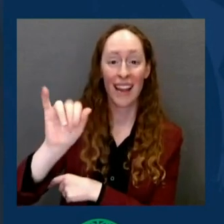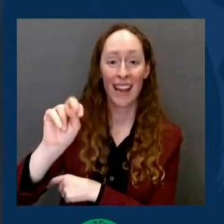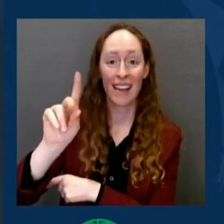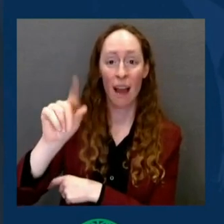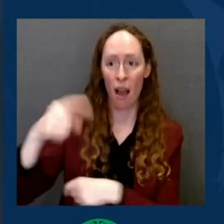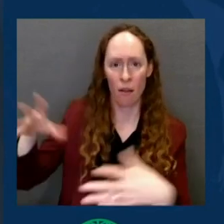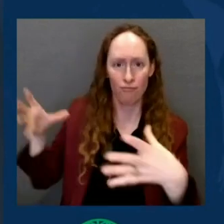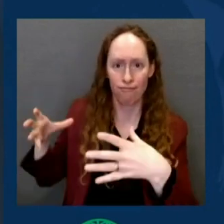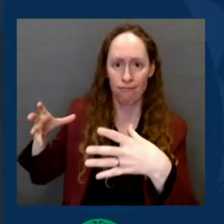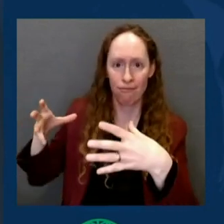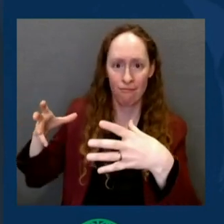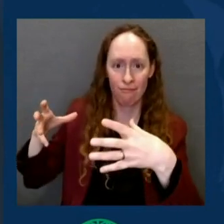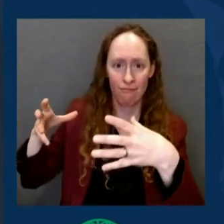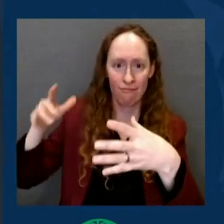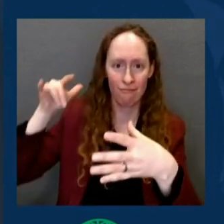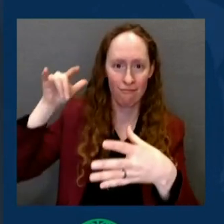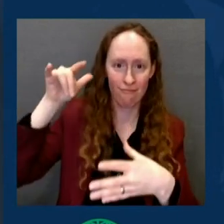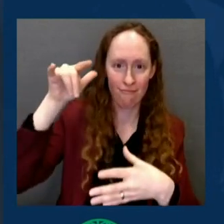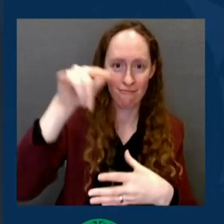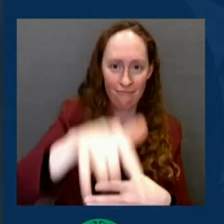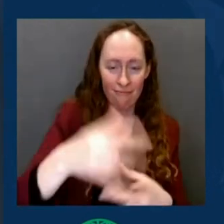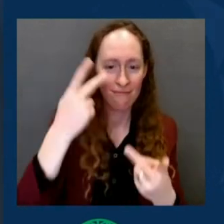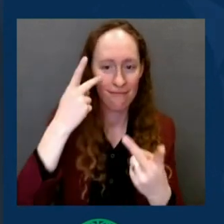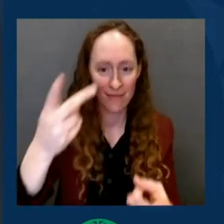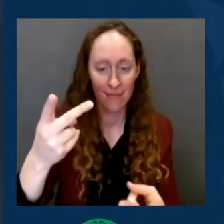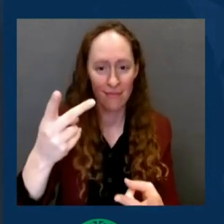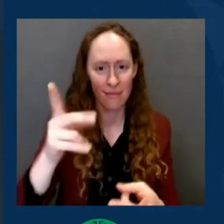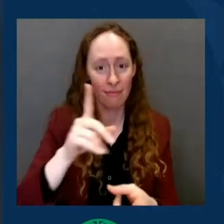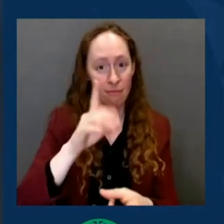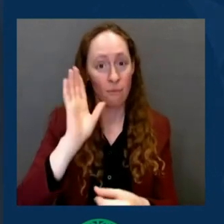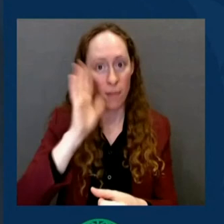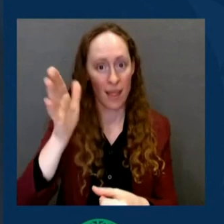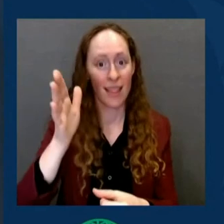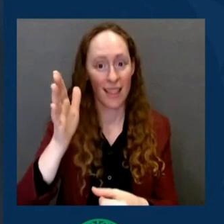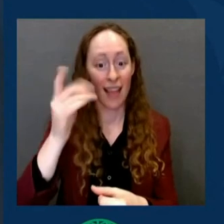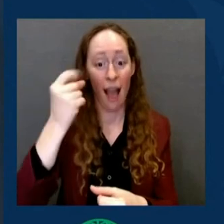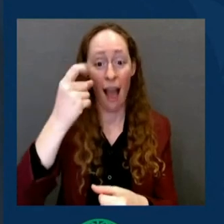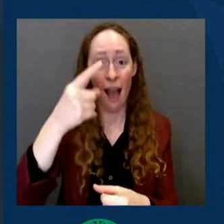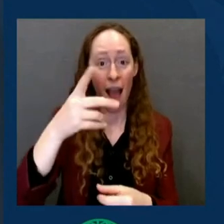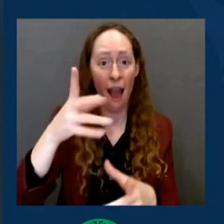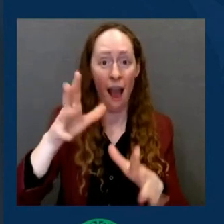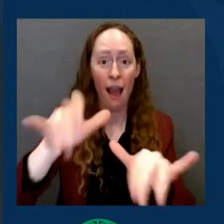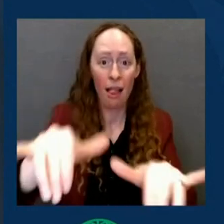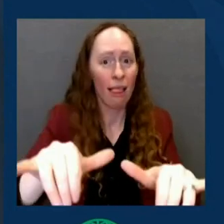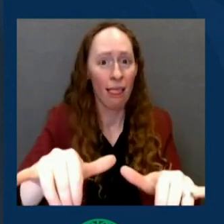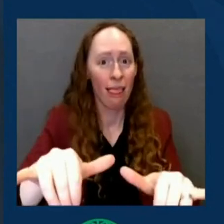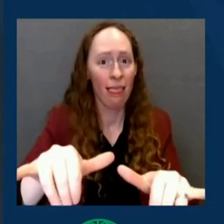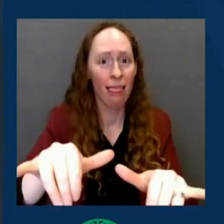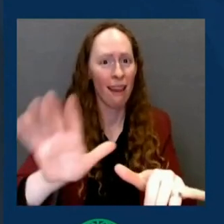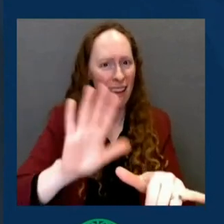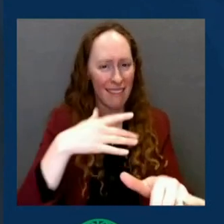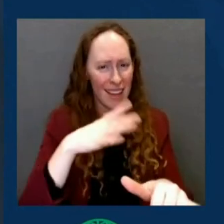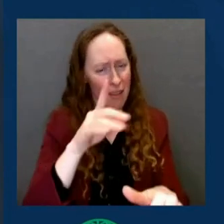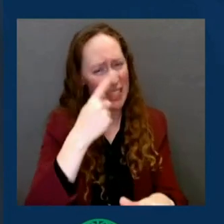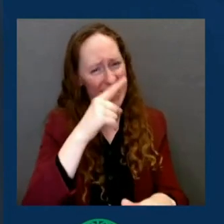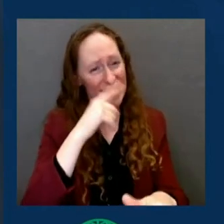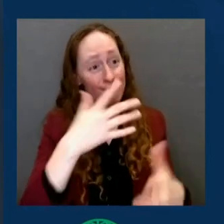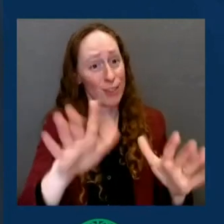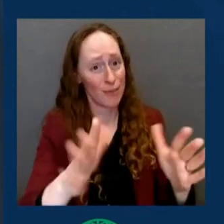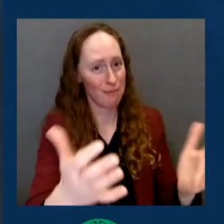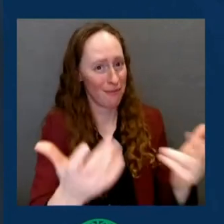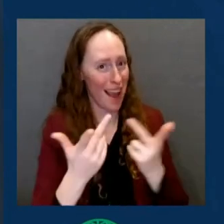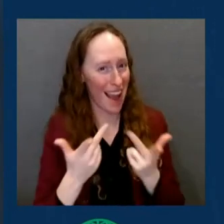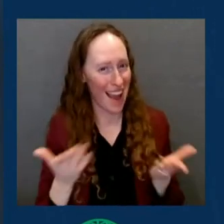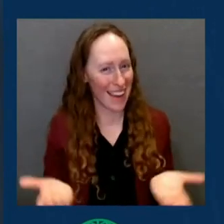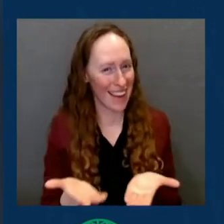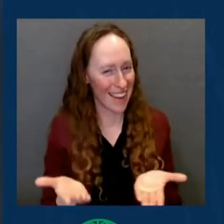need them. They all want to go, but I'm worried they won't come home. But I'm all kidding aside. We're all going to be